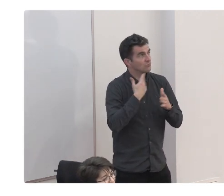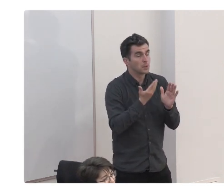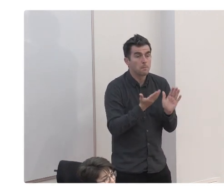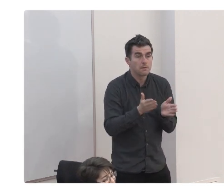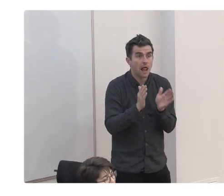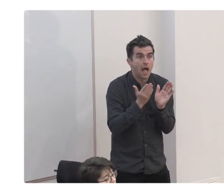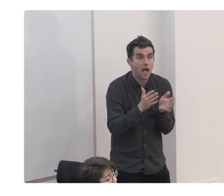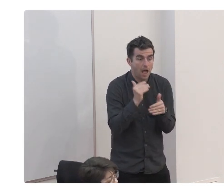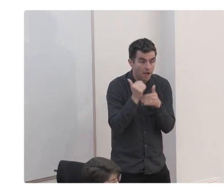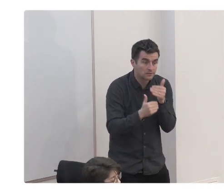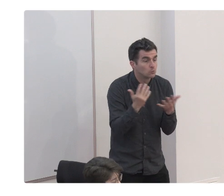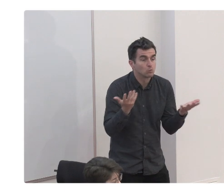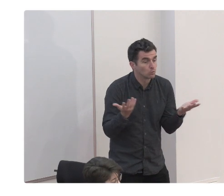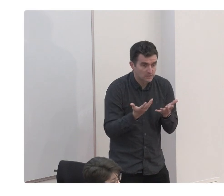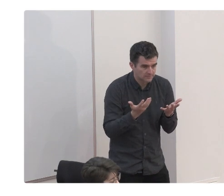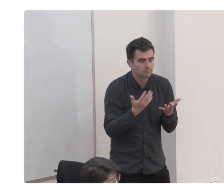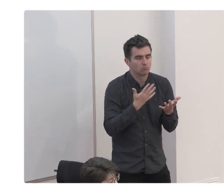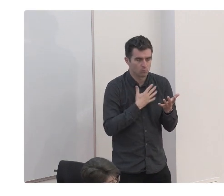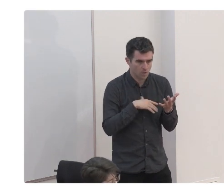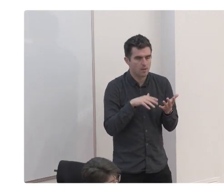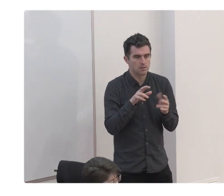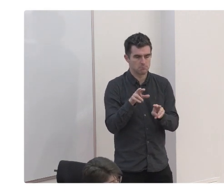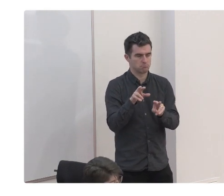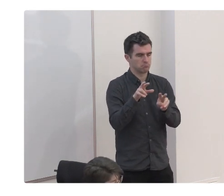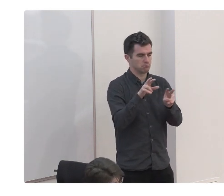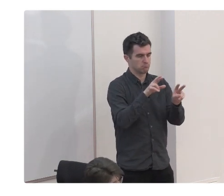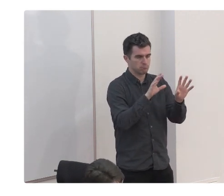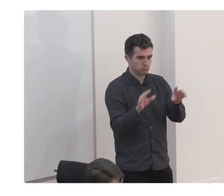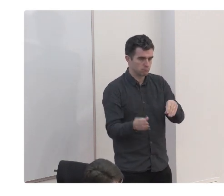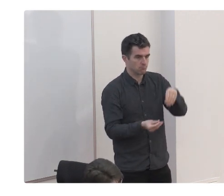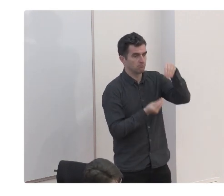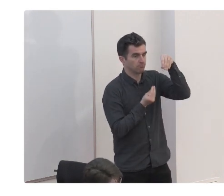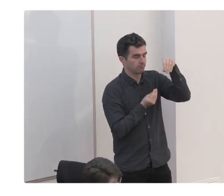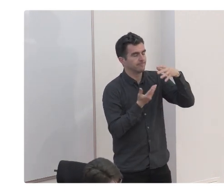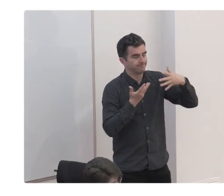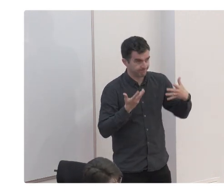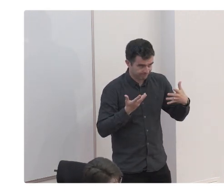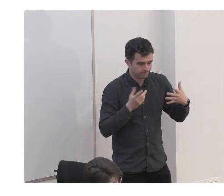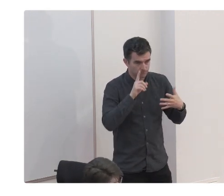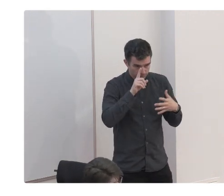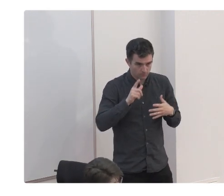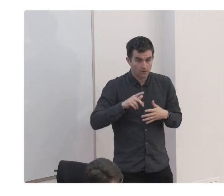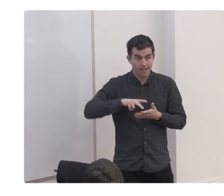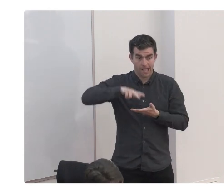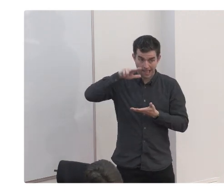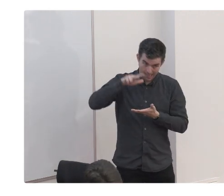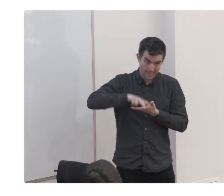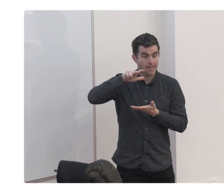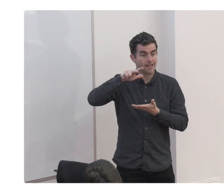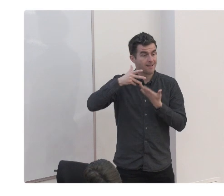didn't try to give a report to CRPD committee. As you are aware, the CRPD committee is an international body